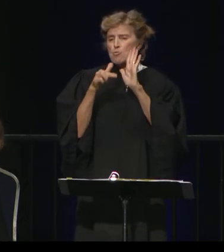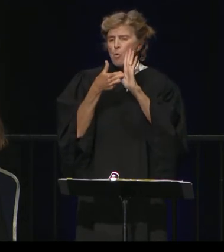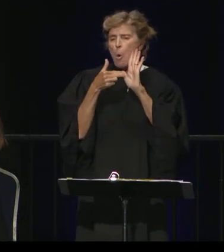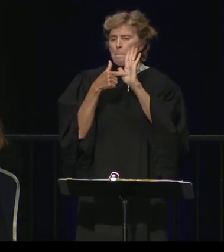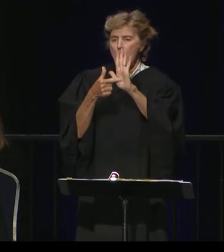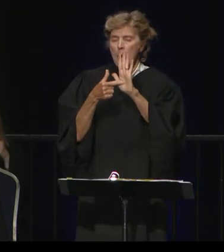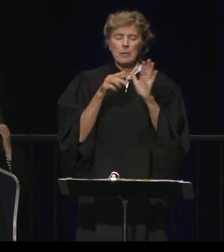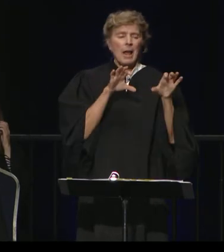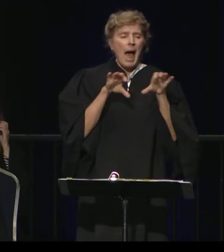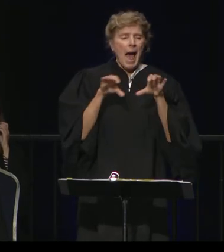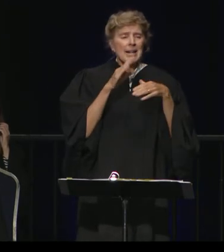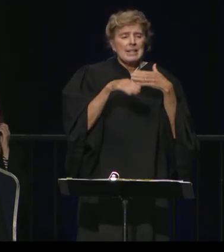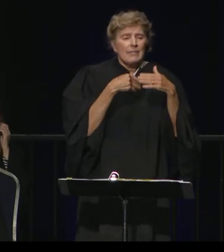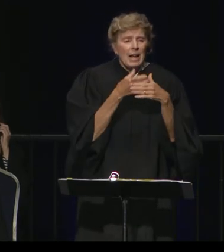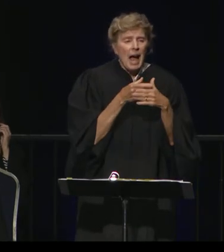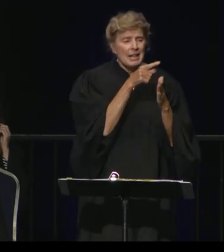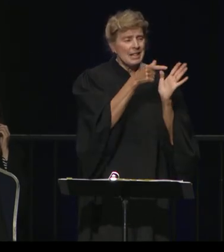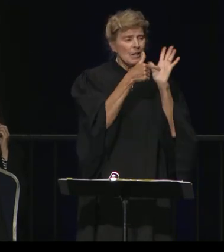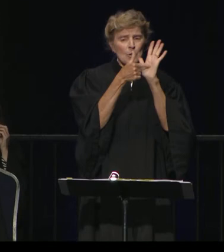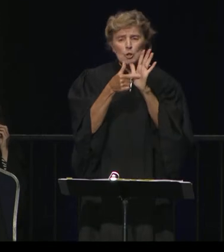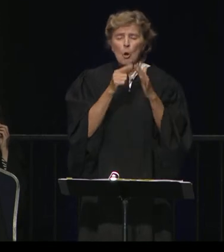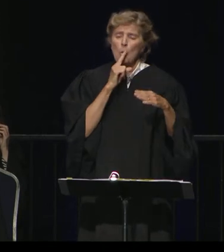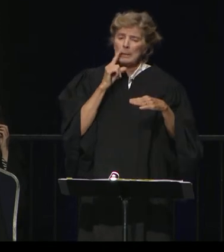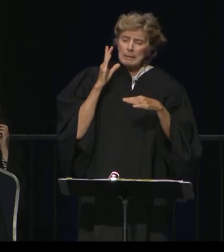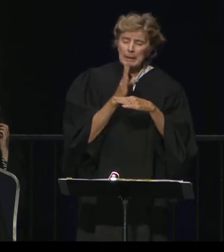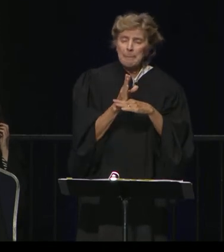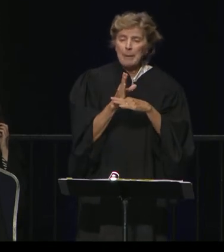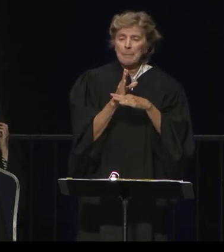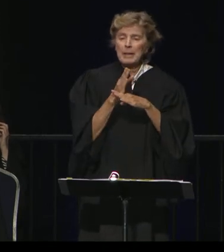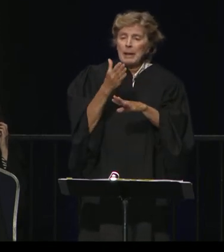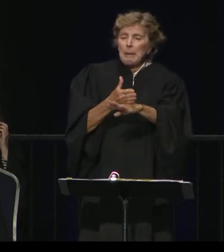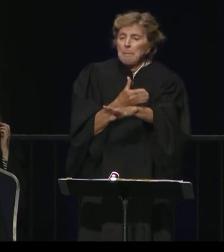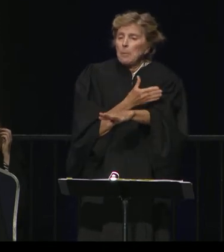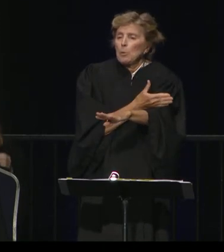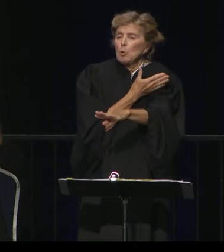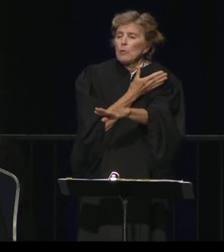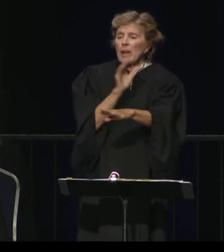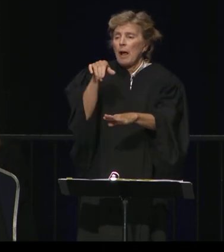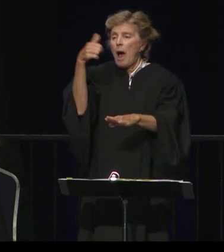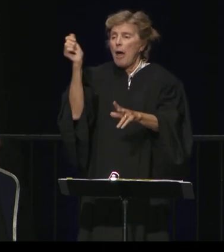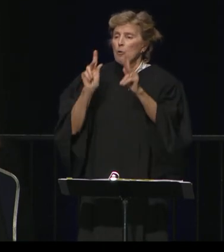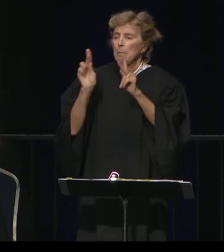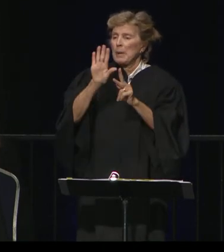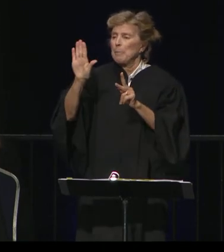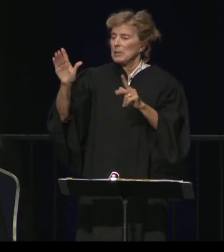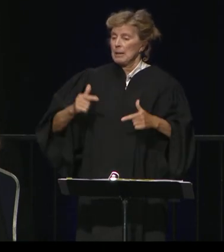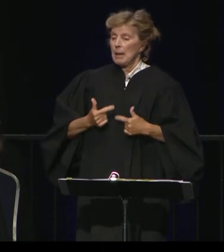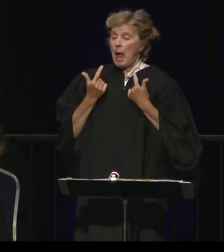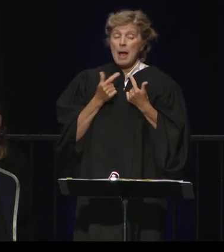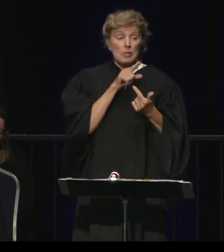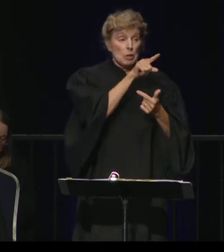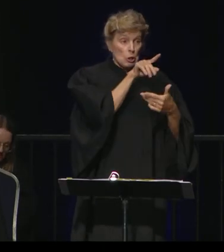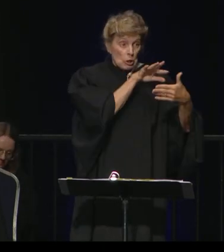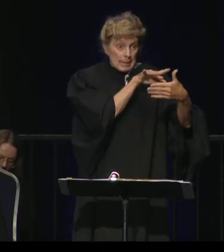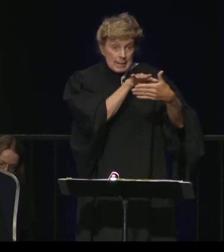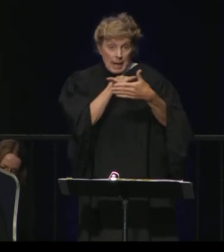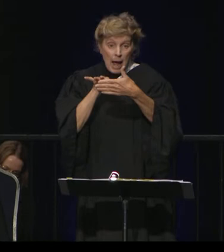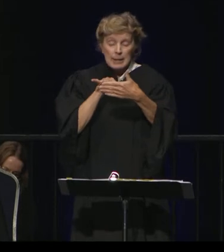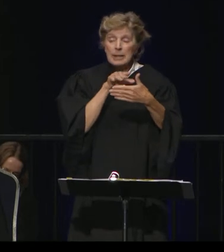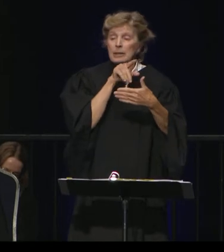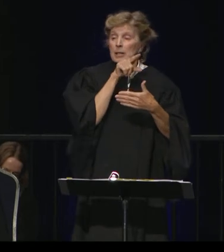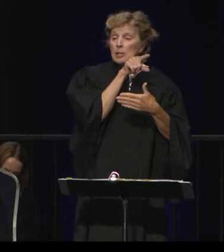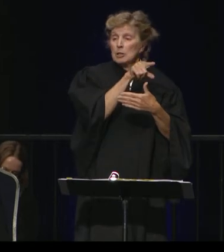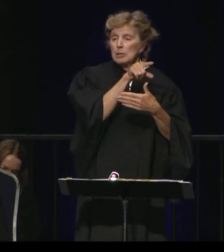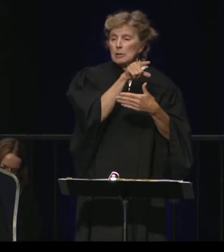of kindness, Maha demonstrates a firm commitment to improving the lives of others. During her studies, Maha was